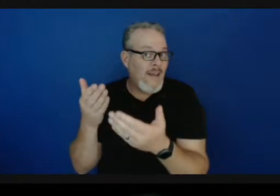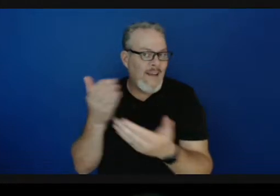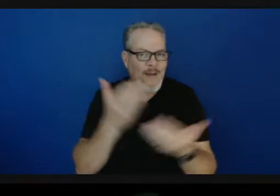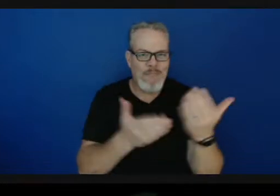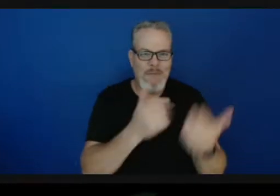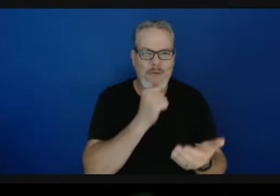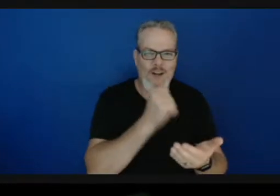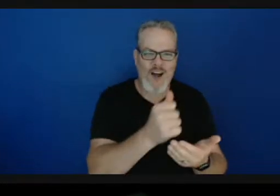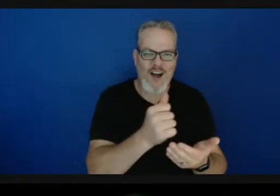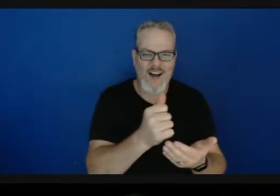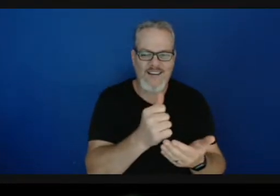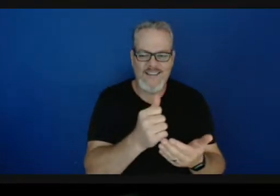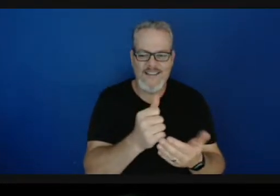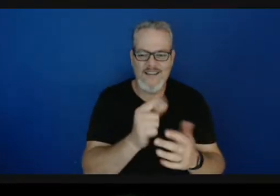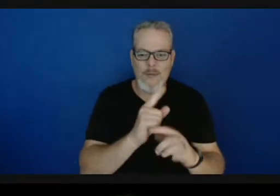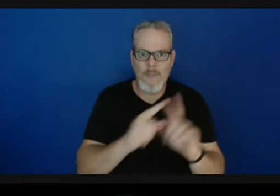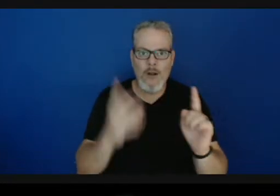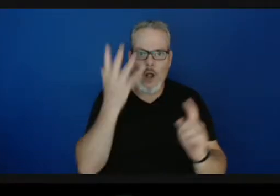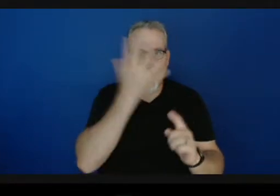different than it's looked for a long time.